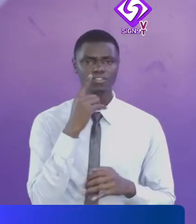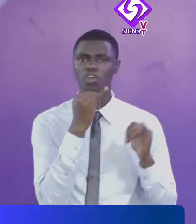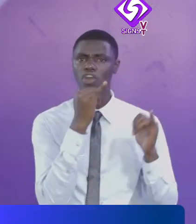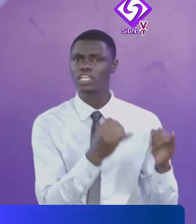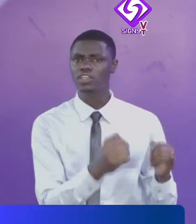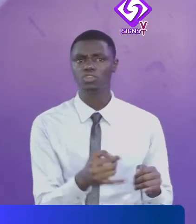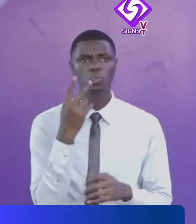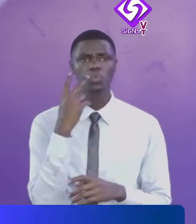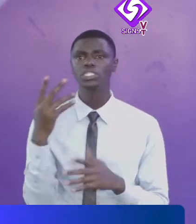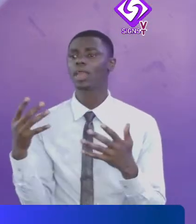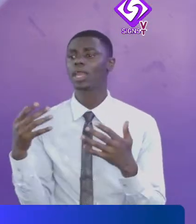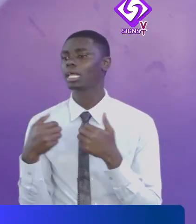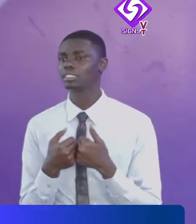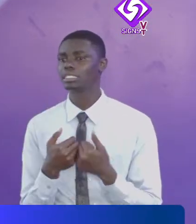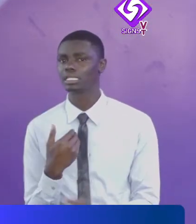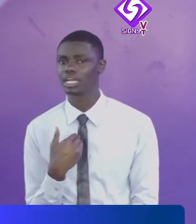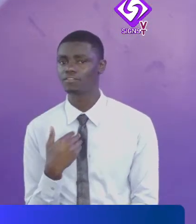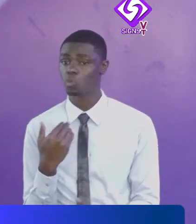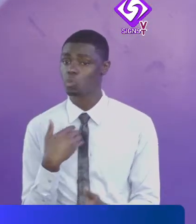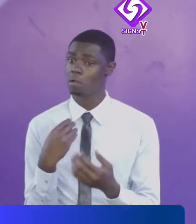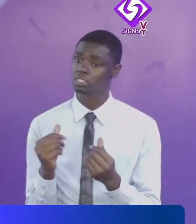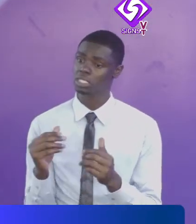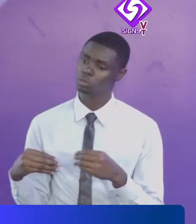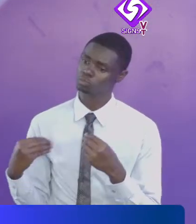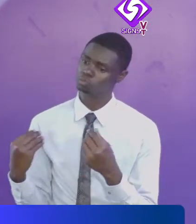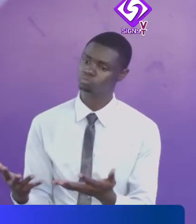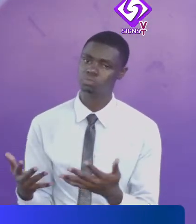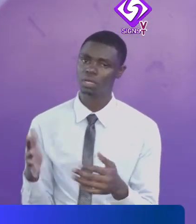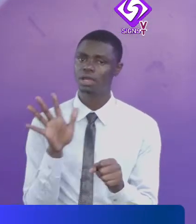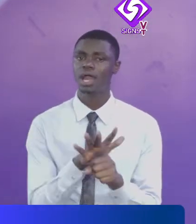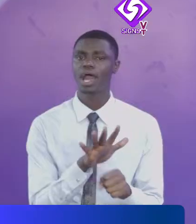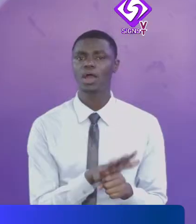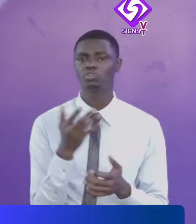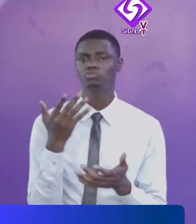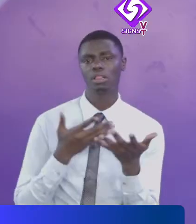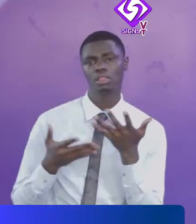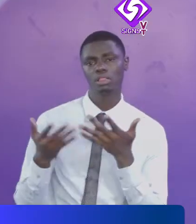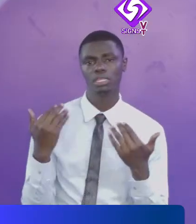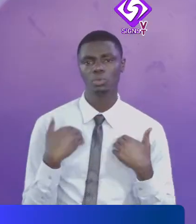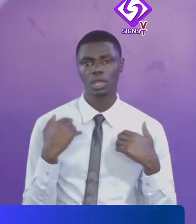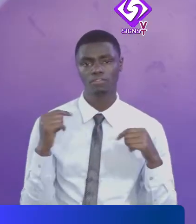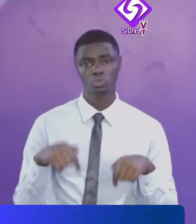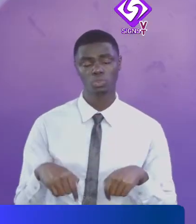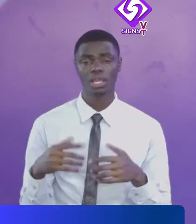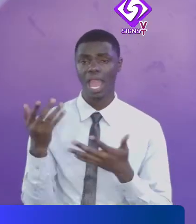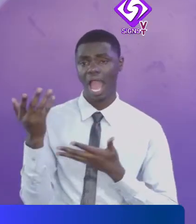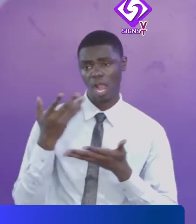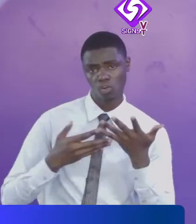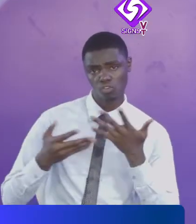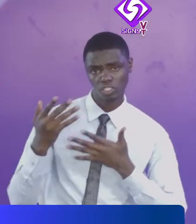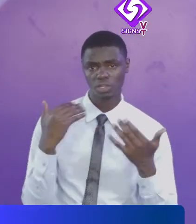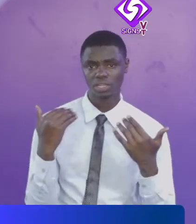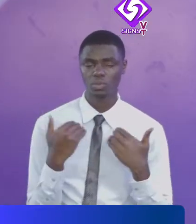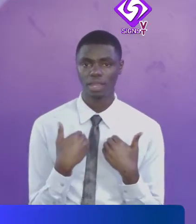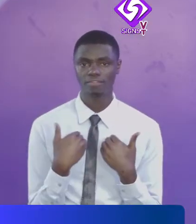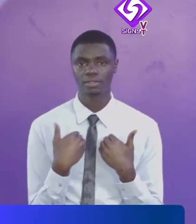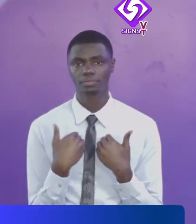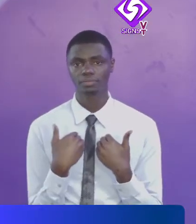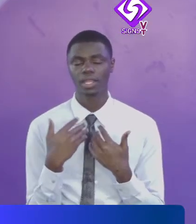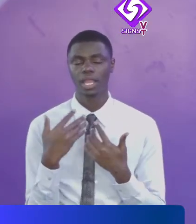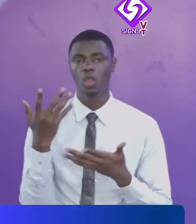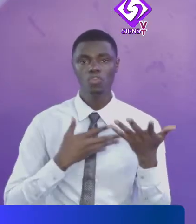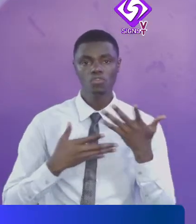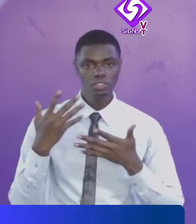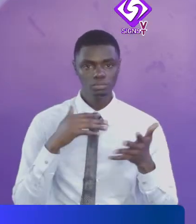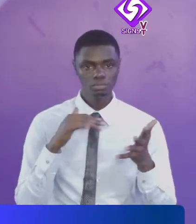where the challenge is. We have the solution to offer. A lot of these conversations that we're having today are conversations that were held in boardrooms, conversations that